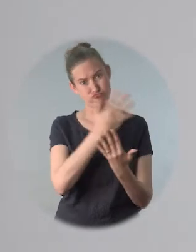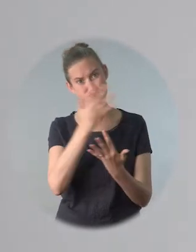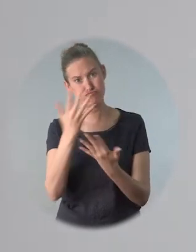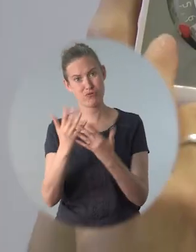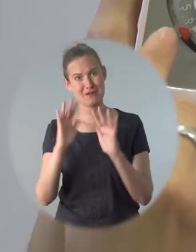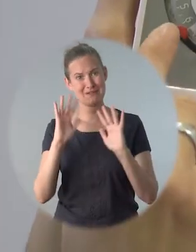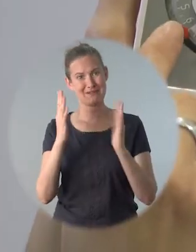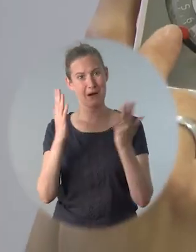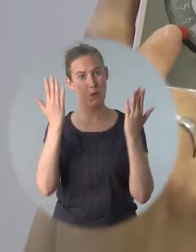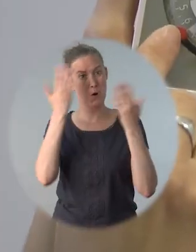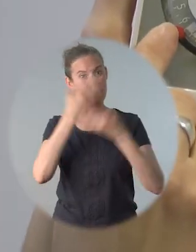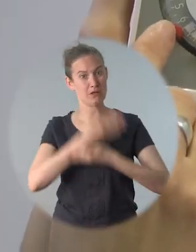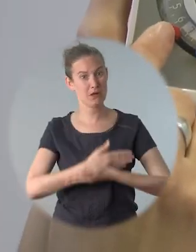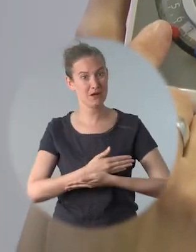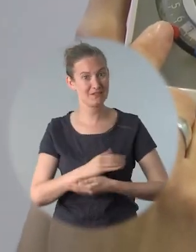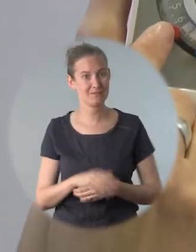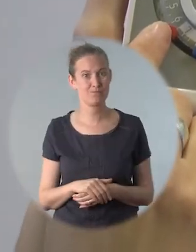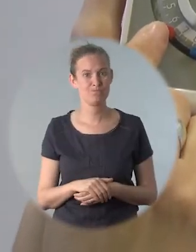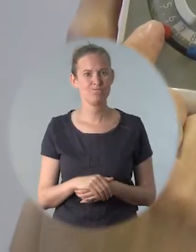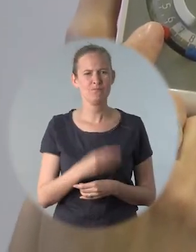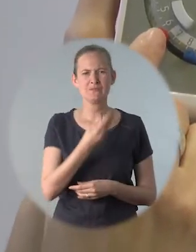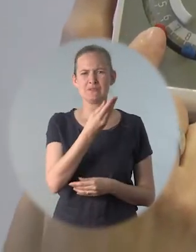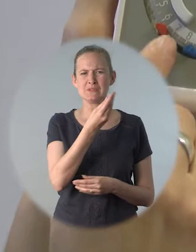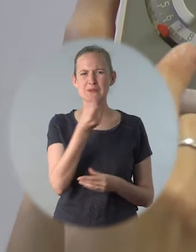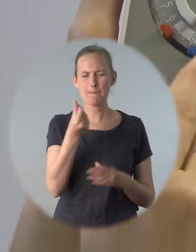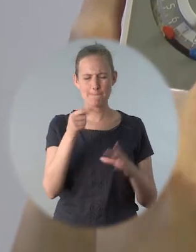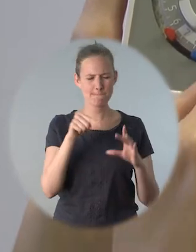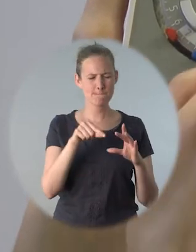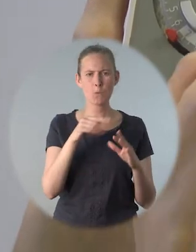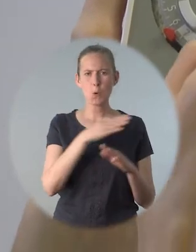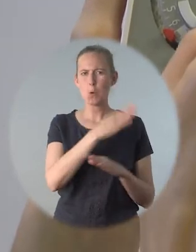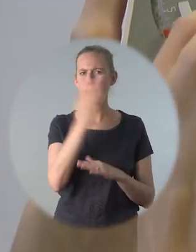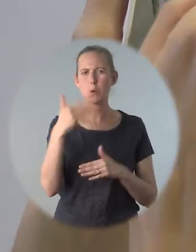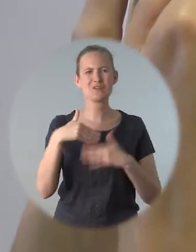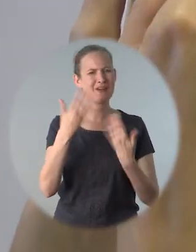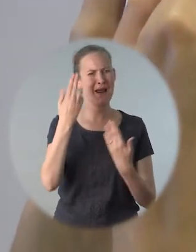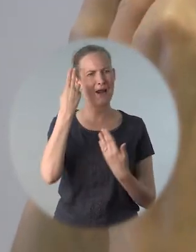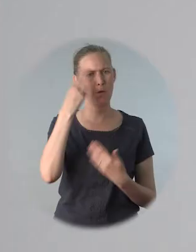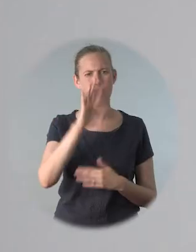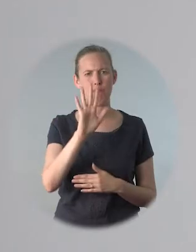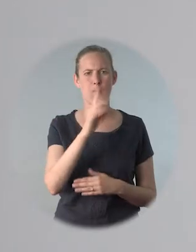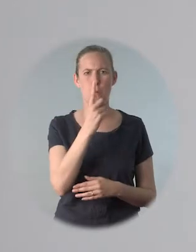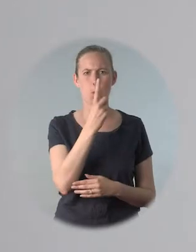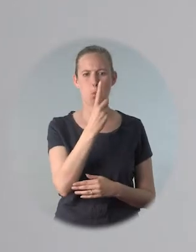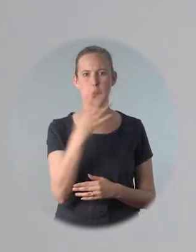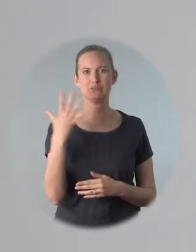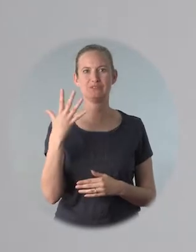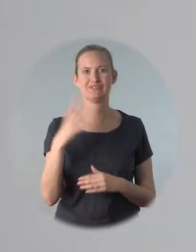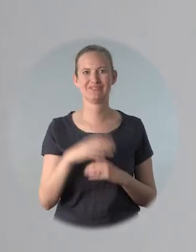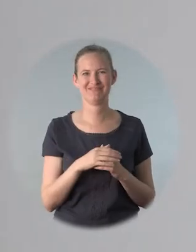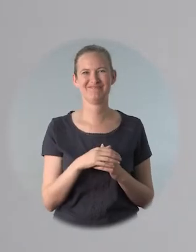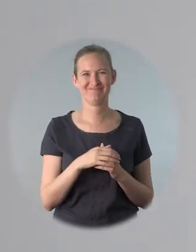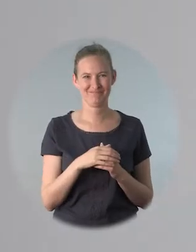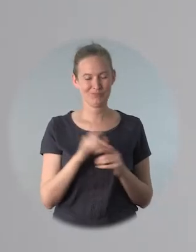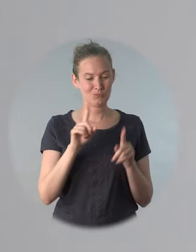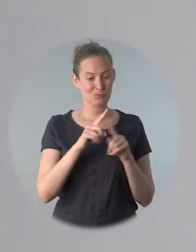7 in the morning, staying on all day, and only going off at 10 o'clock at night. On some programmers, instead of